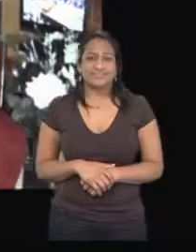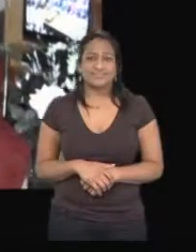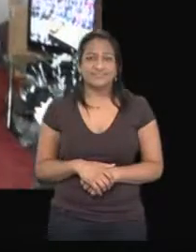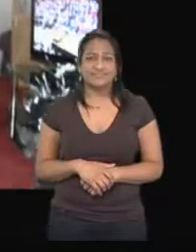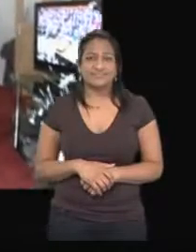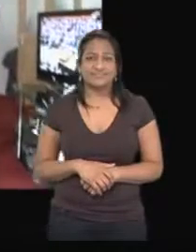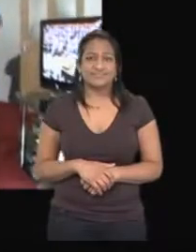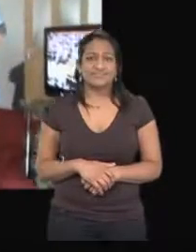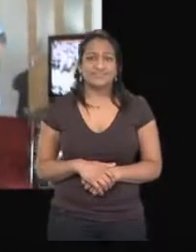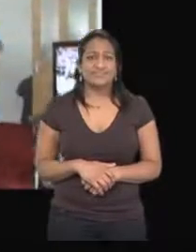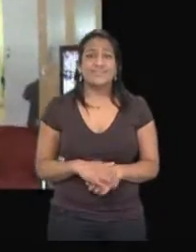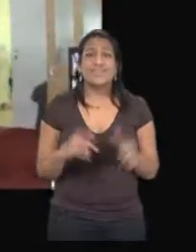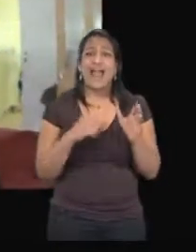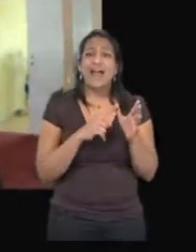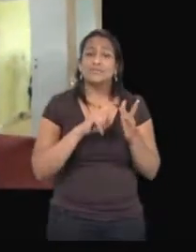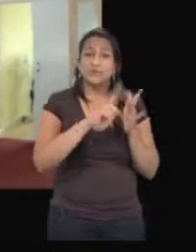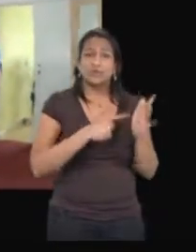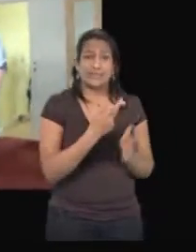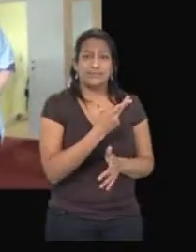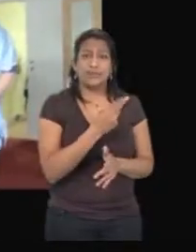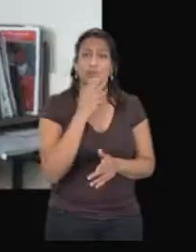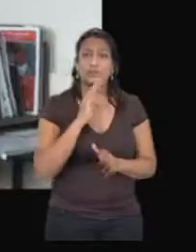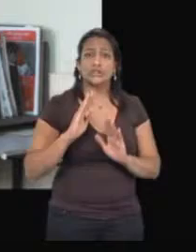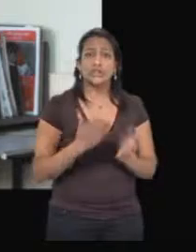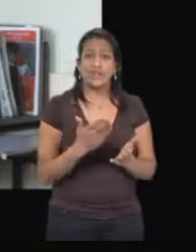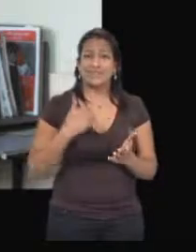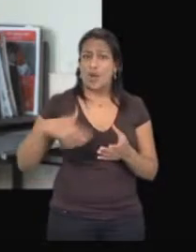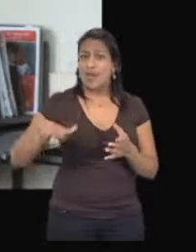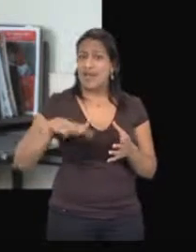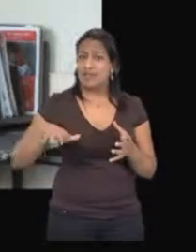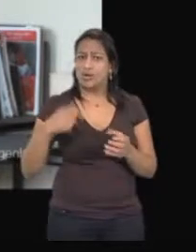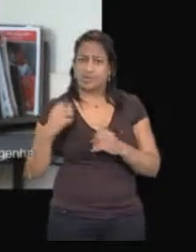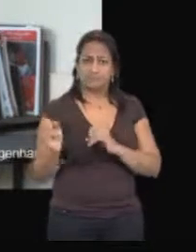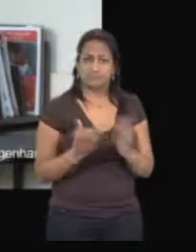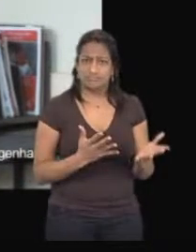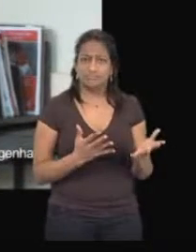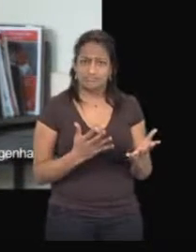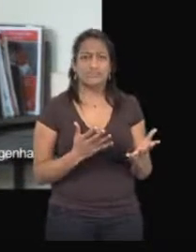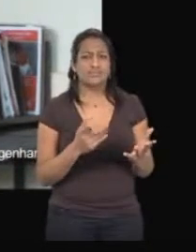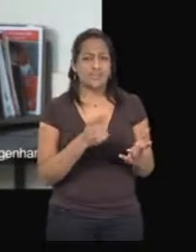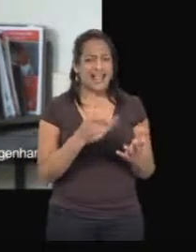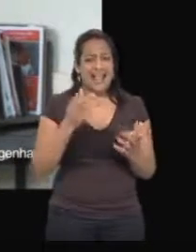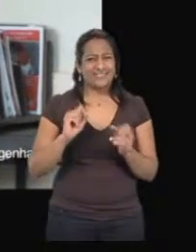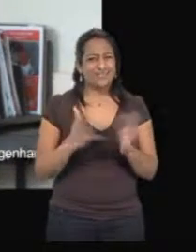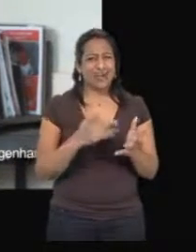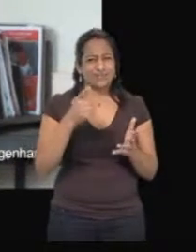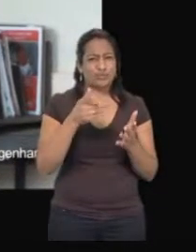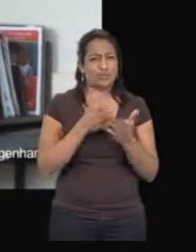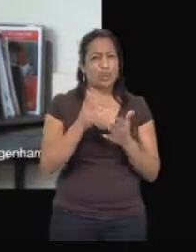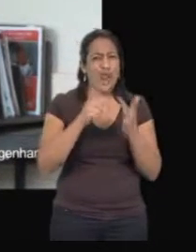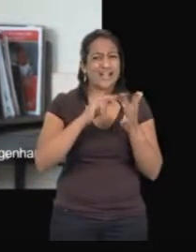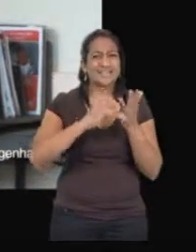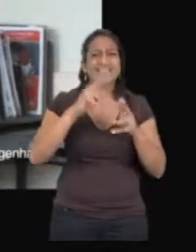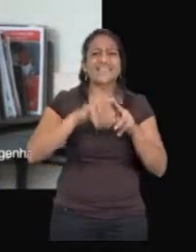Alfred and Jean are service users in our area that benefit from a certain support system called ISF. ISF